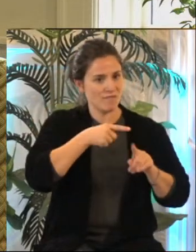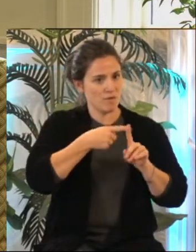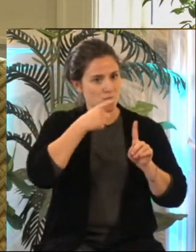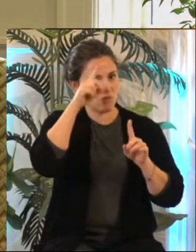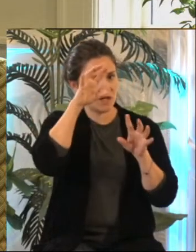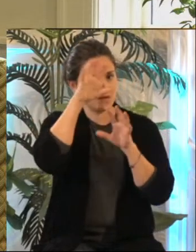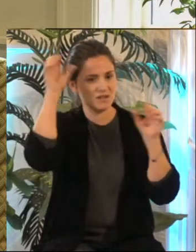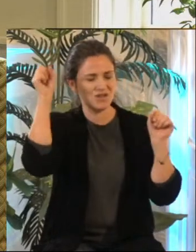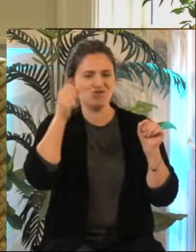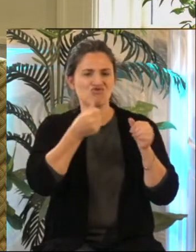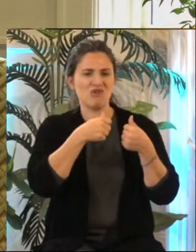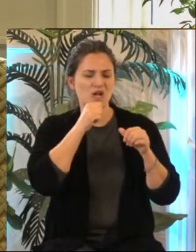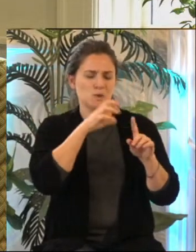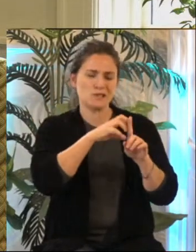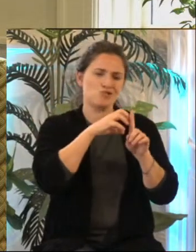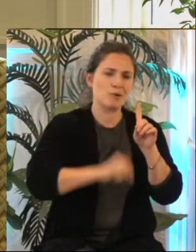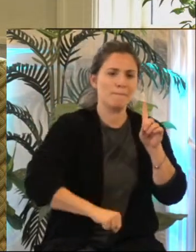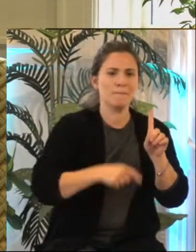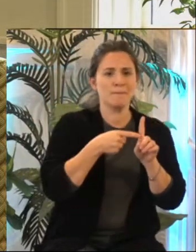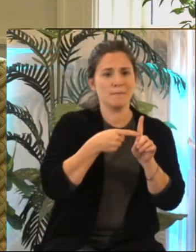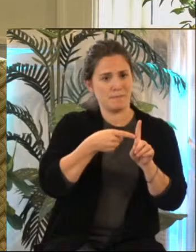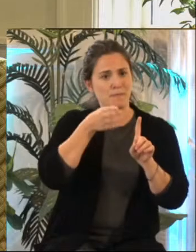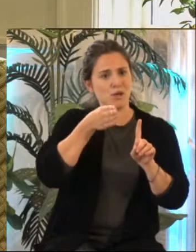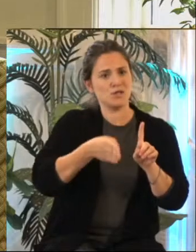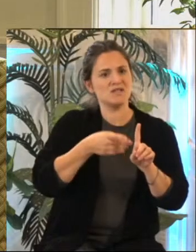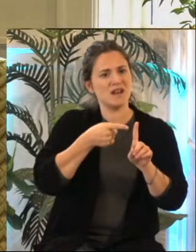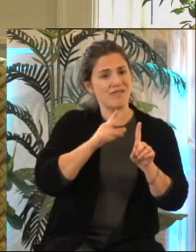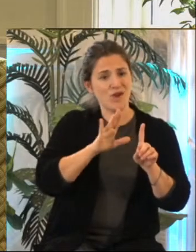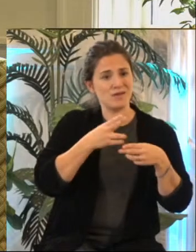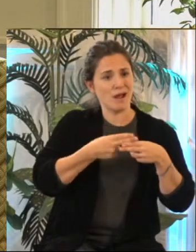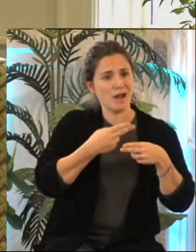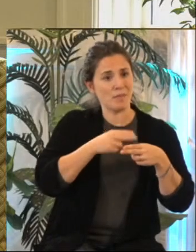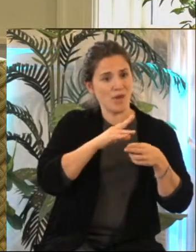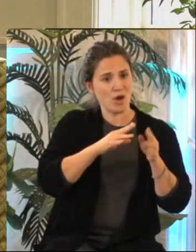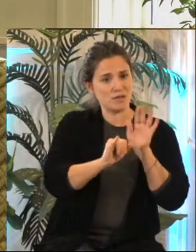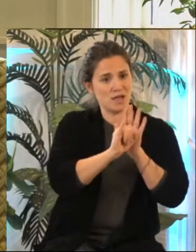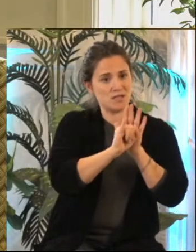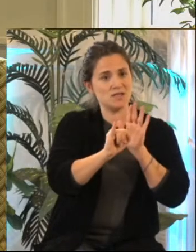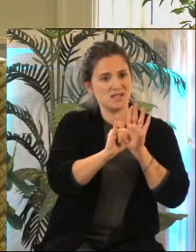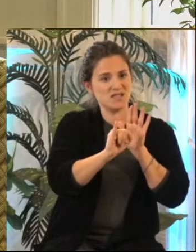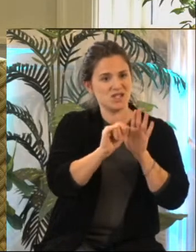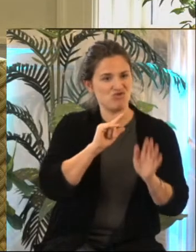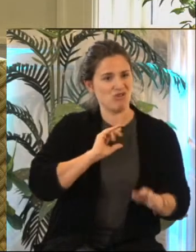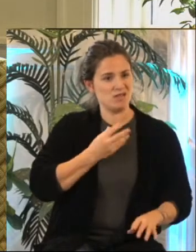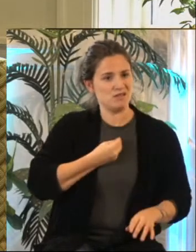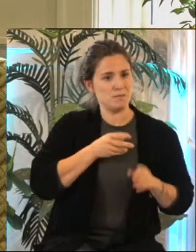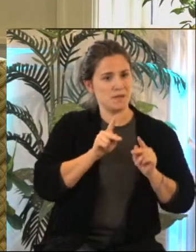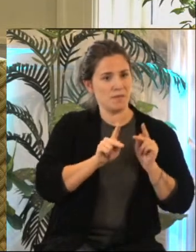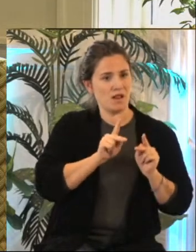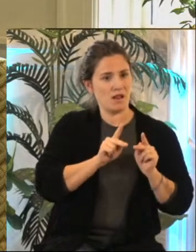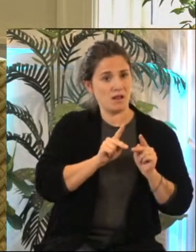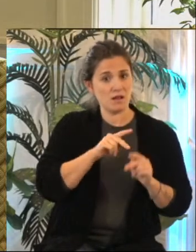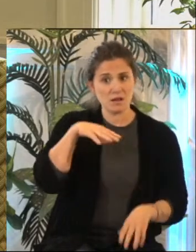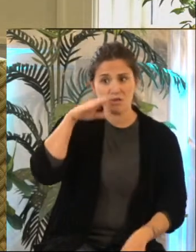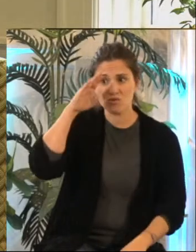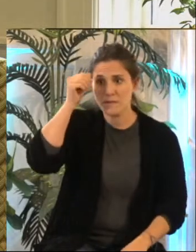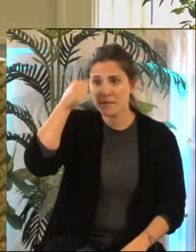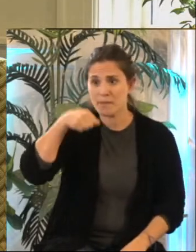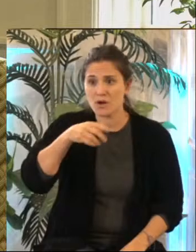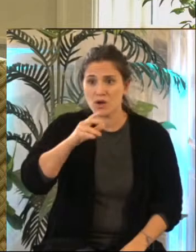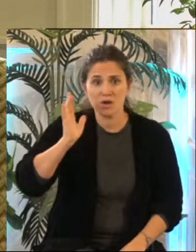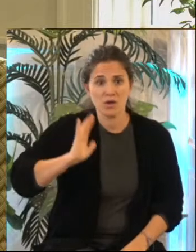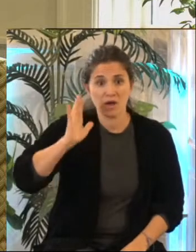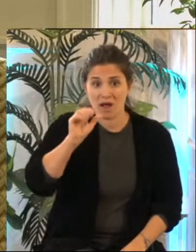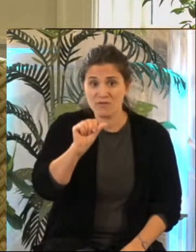their names and their identities. Remember, African Americans who were brought to America